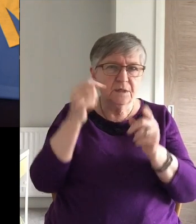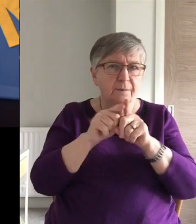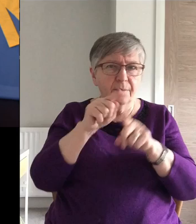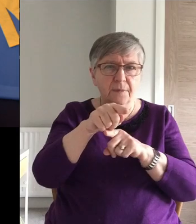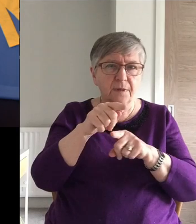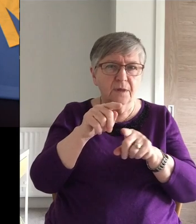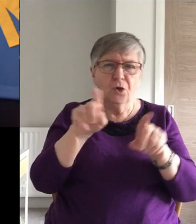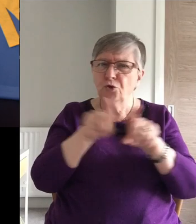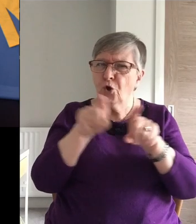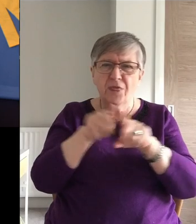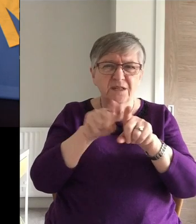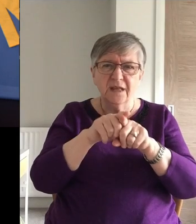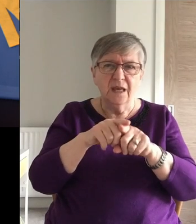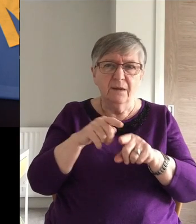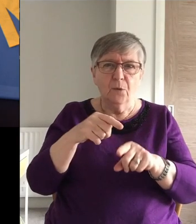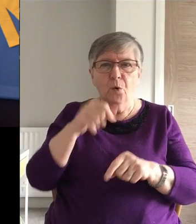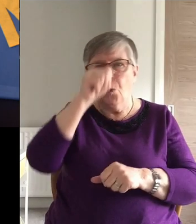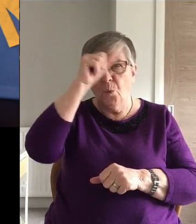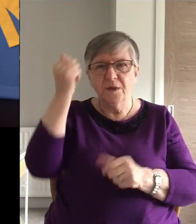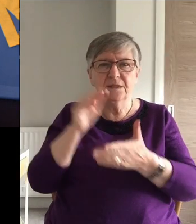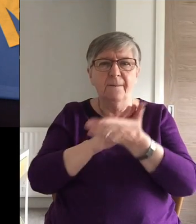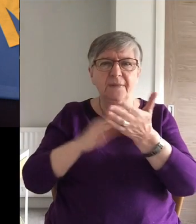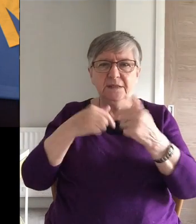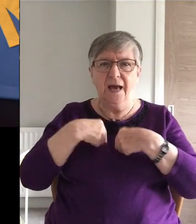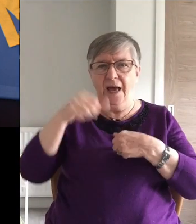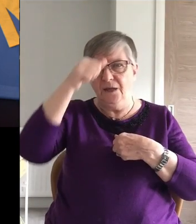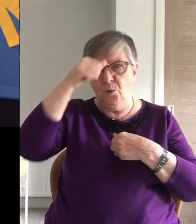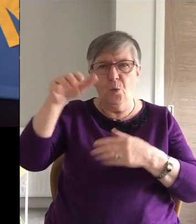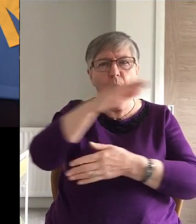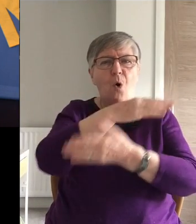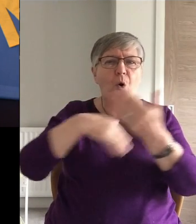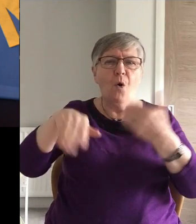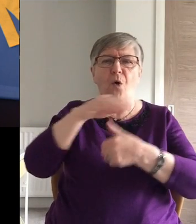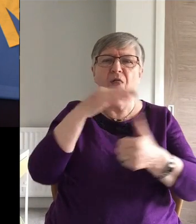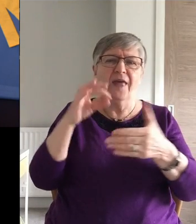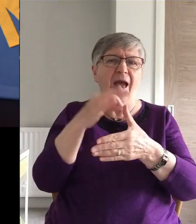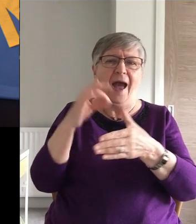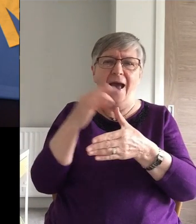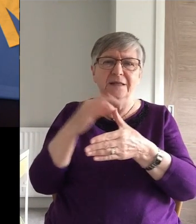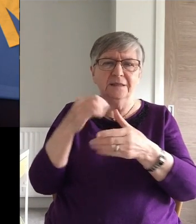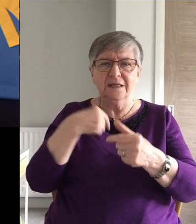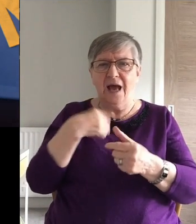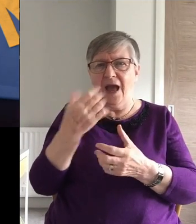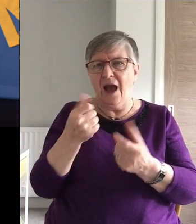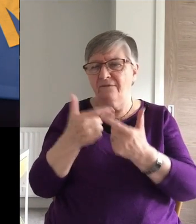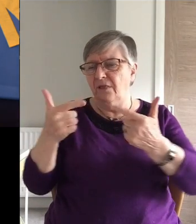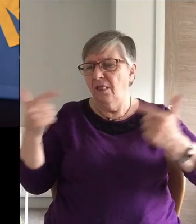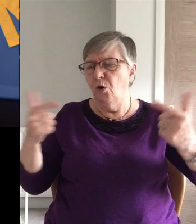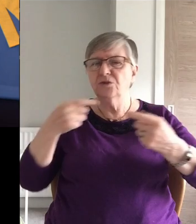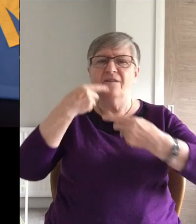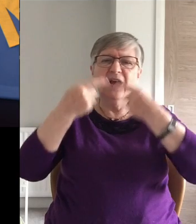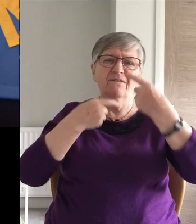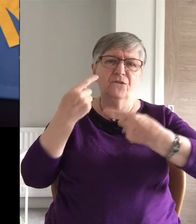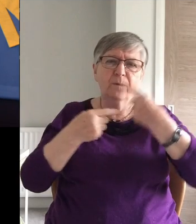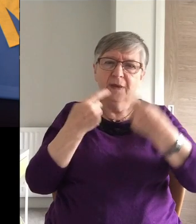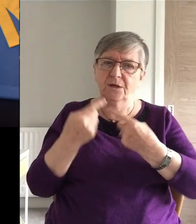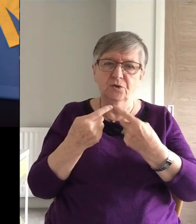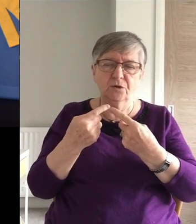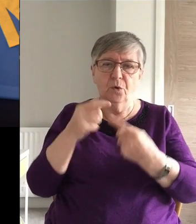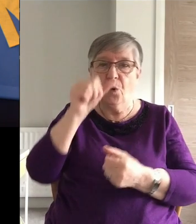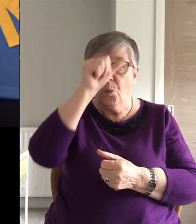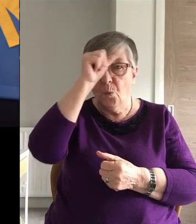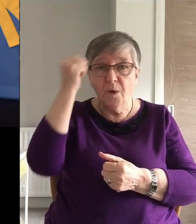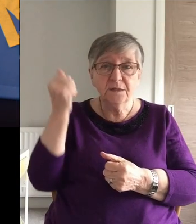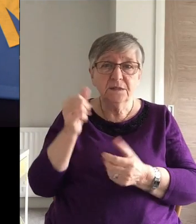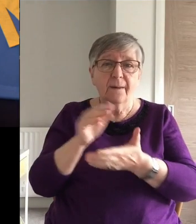same thing as knowing all the answers. Wisdom is not the same thing as having a great deal of information and great intellect. Wisdom